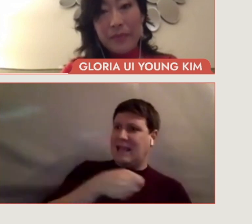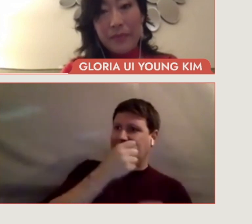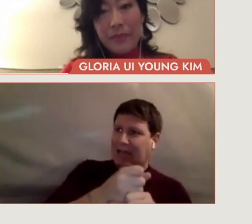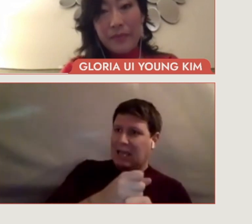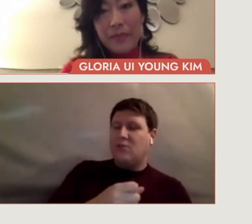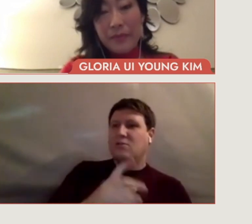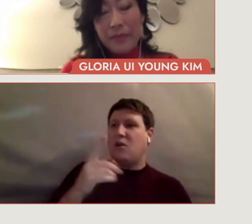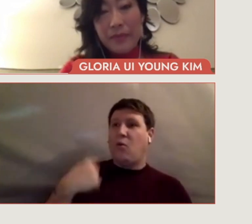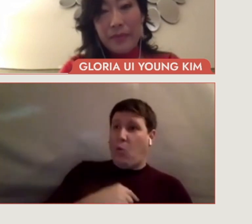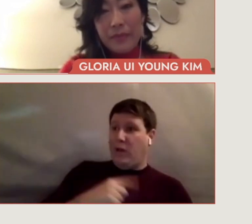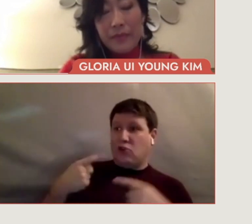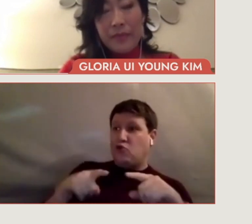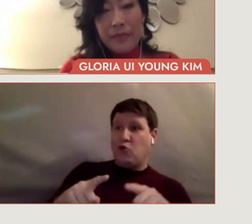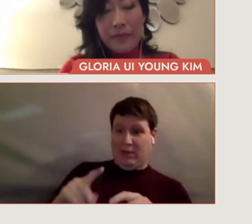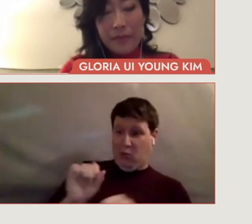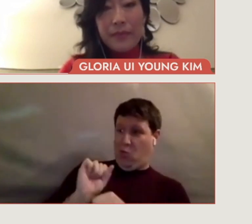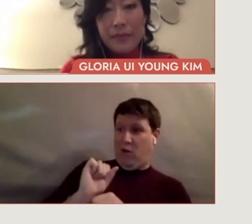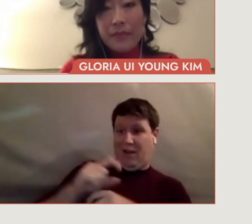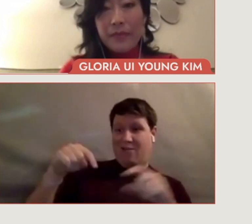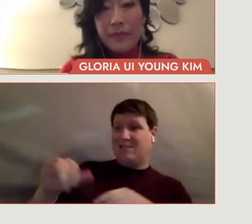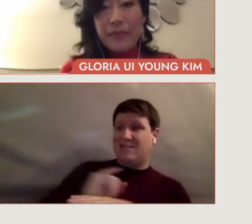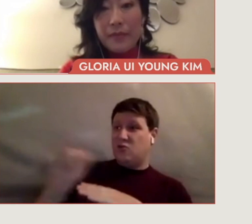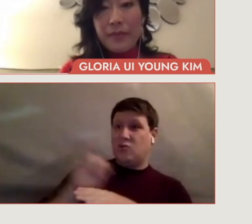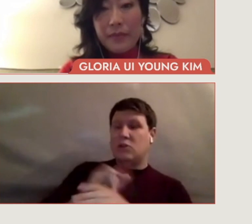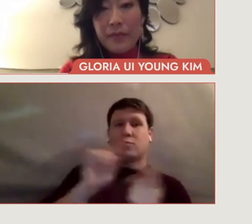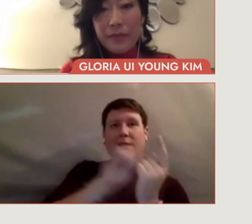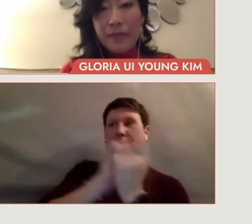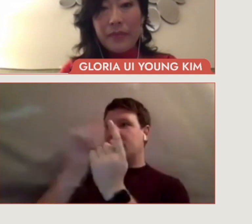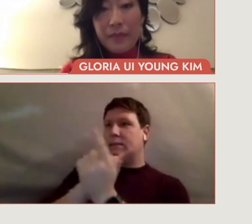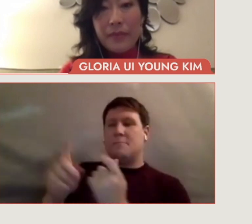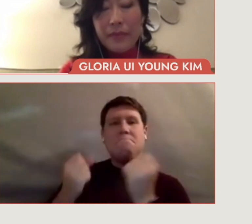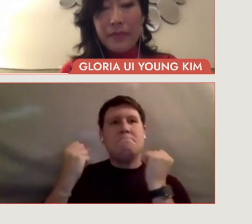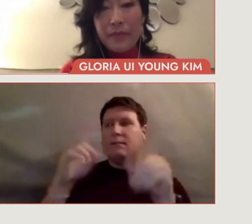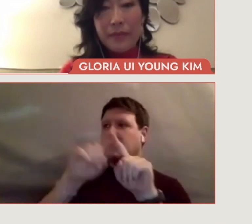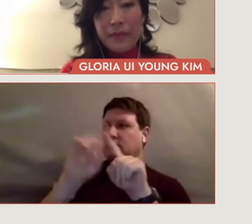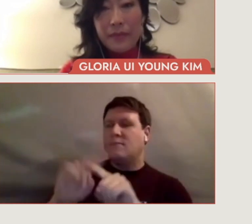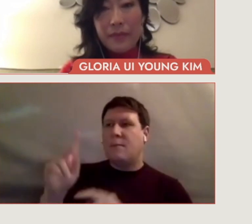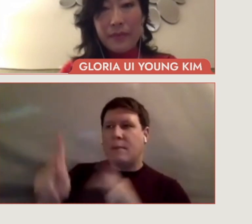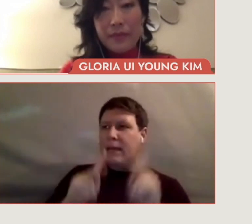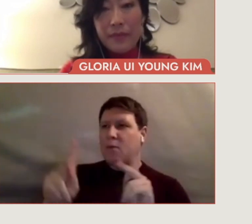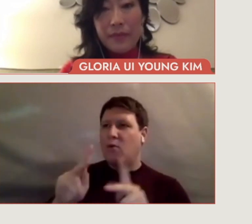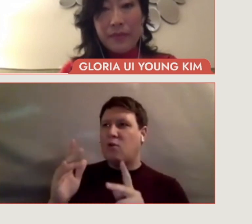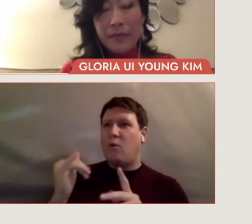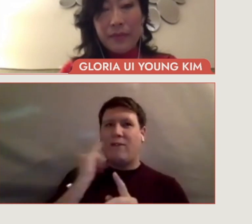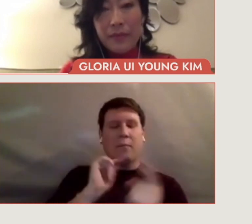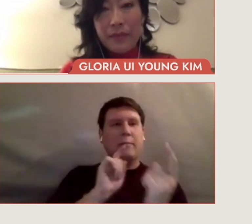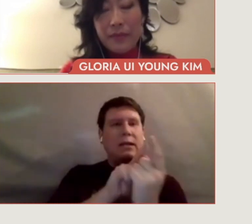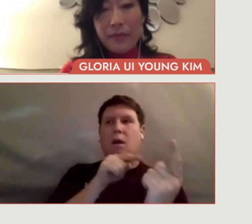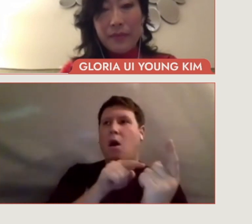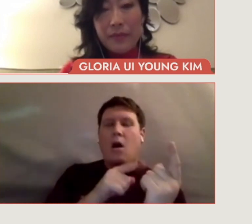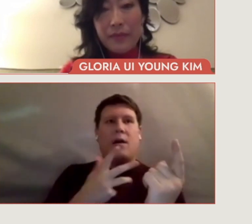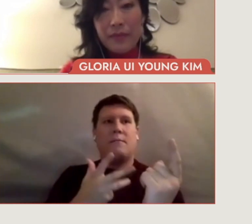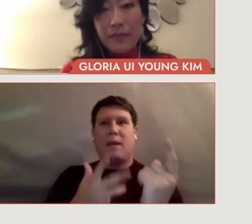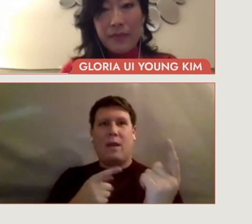another you know, job within the industry is very hard to stay within. It can be very challenging. People come in and out.